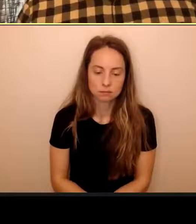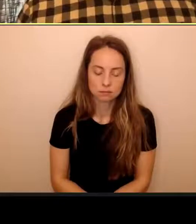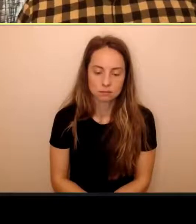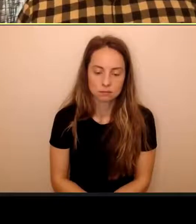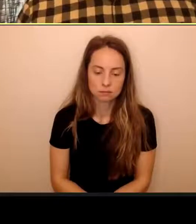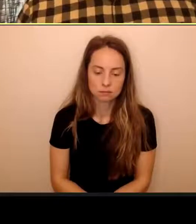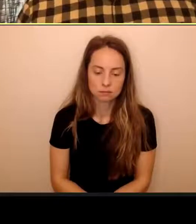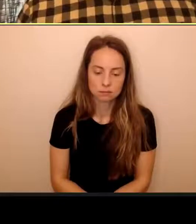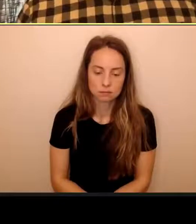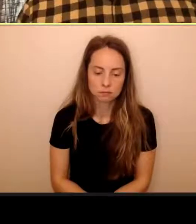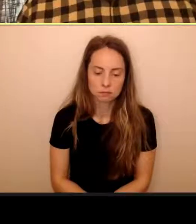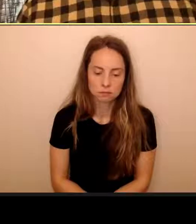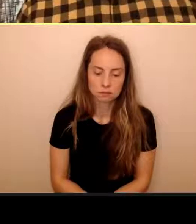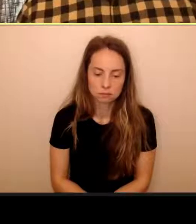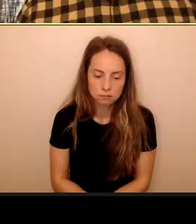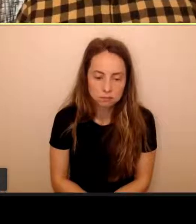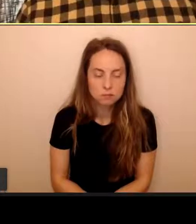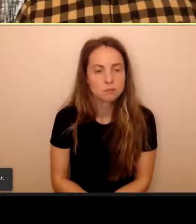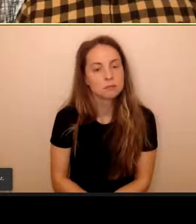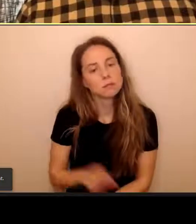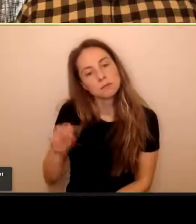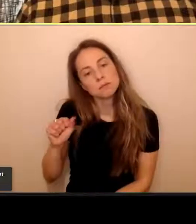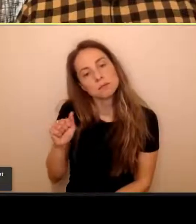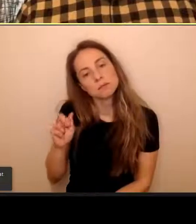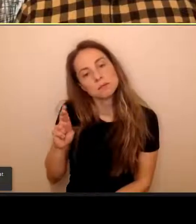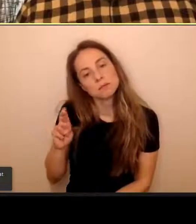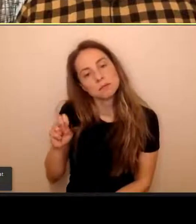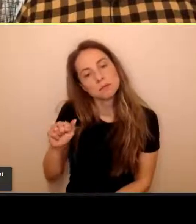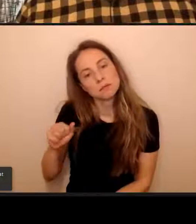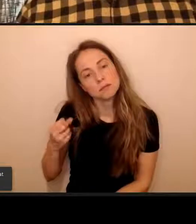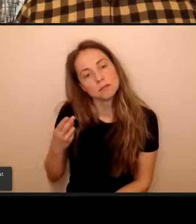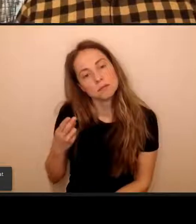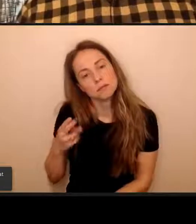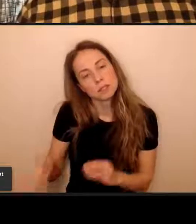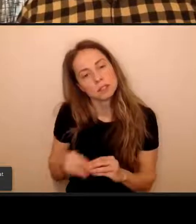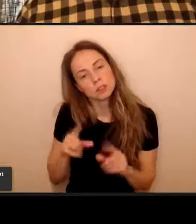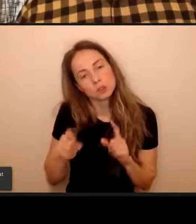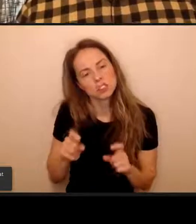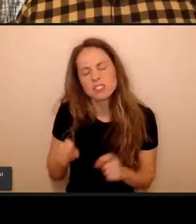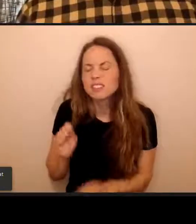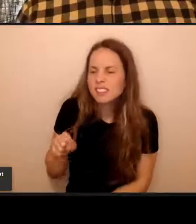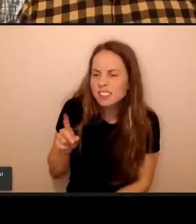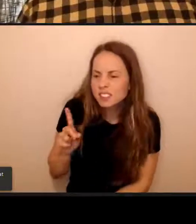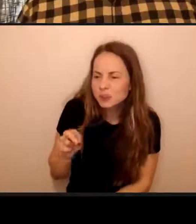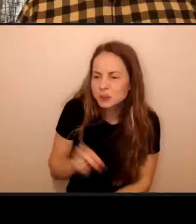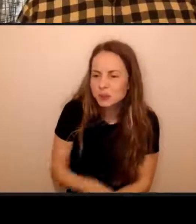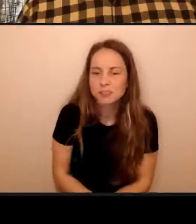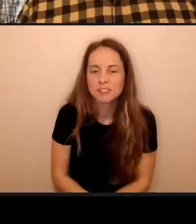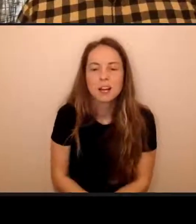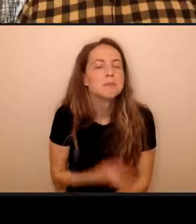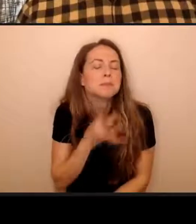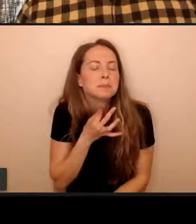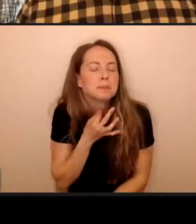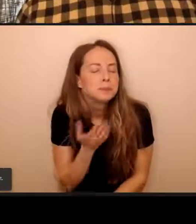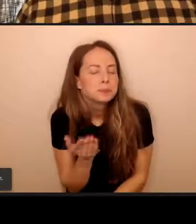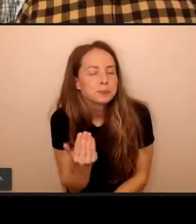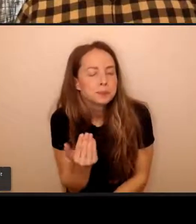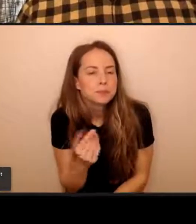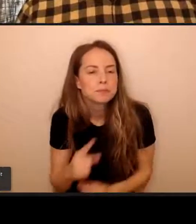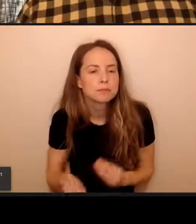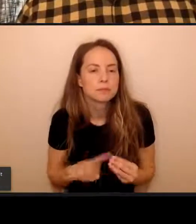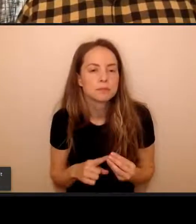Sarah, did you have any additional questions that you could think of right now? I do. I'm wondering if you can just tell us a little bit